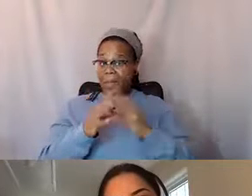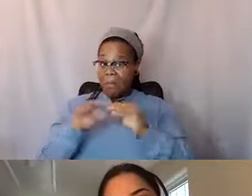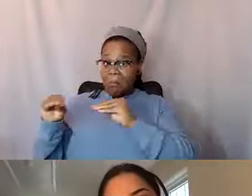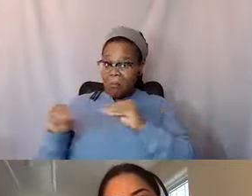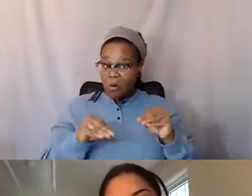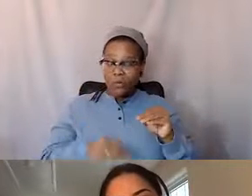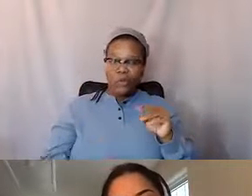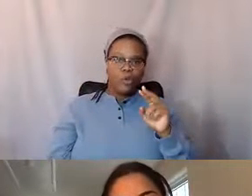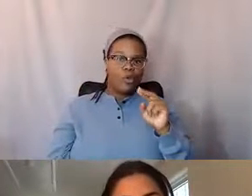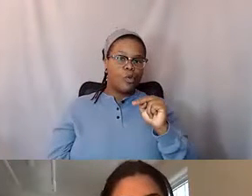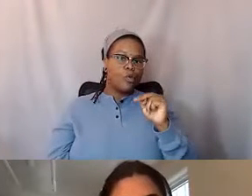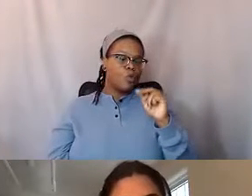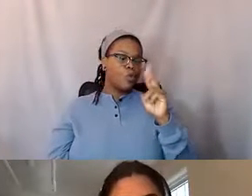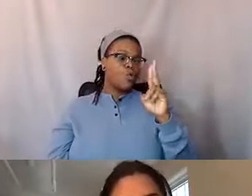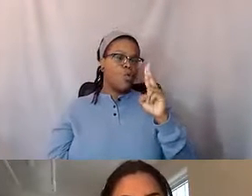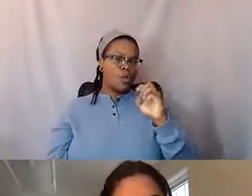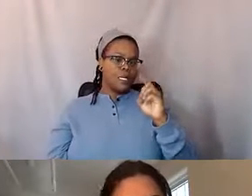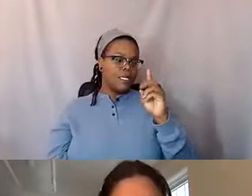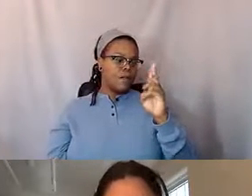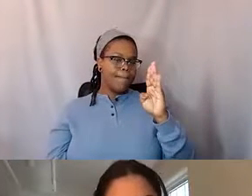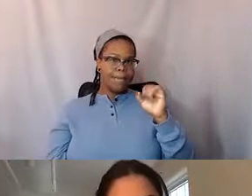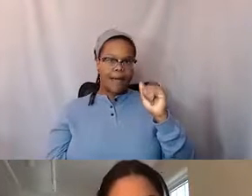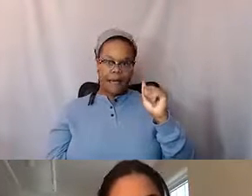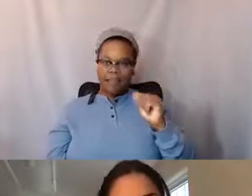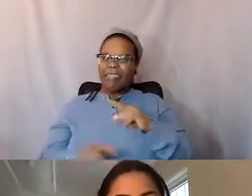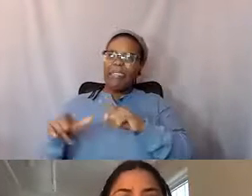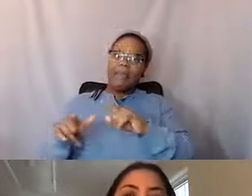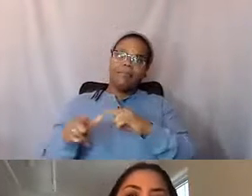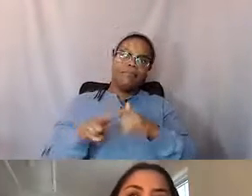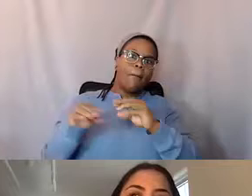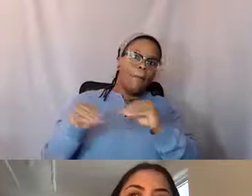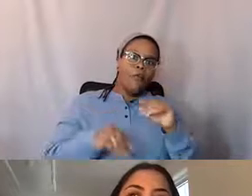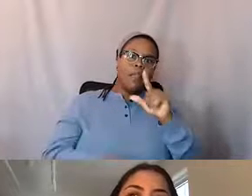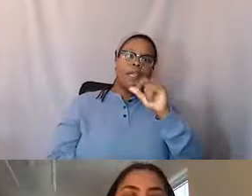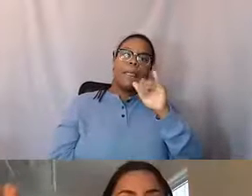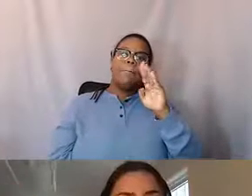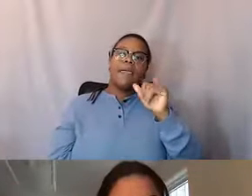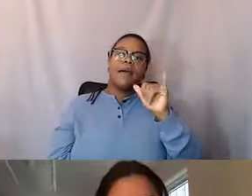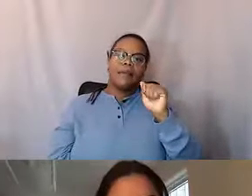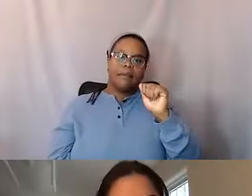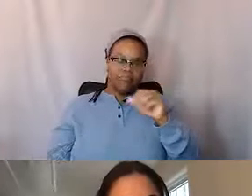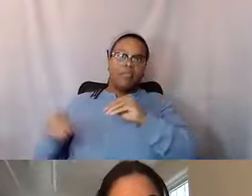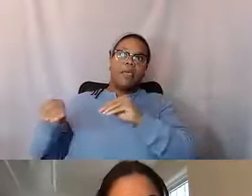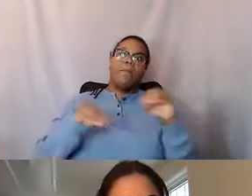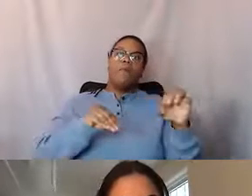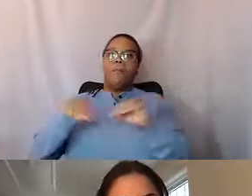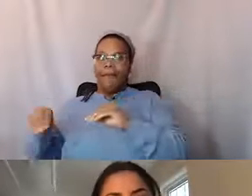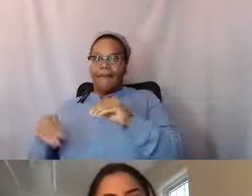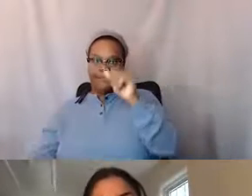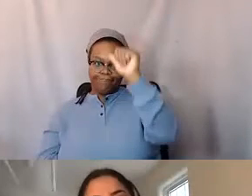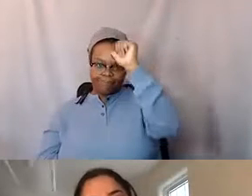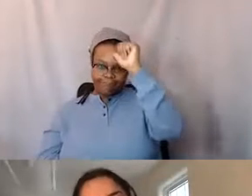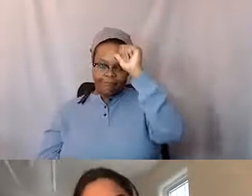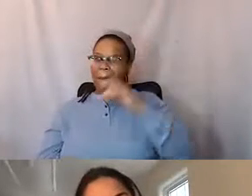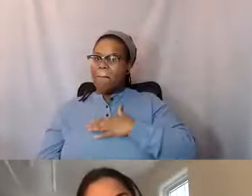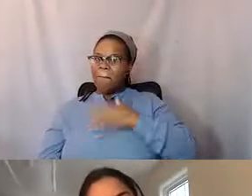there, my family moved to Libya. That's where I spent a little bit of my childhood. And then from Libya, we moved back to India. My father